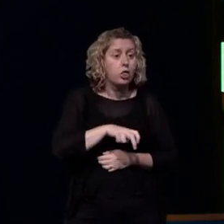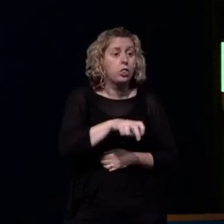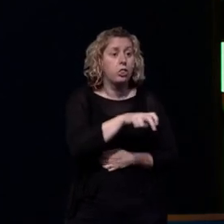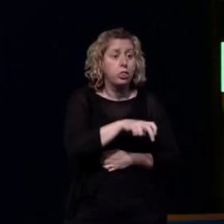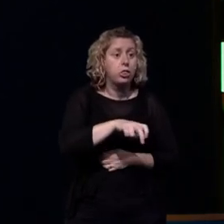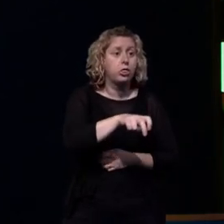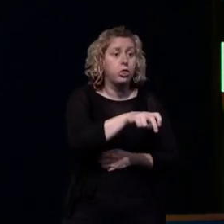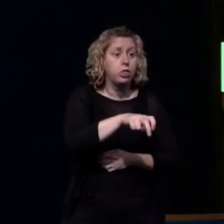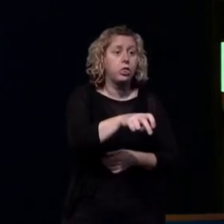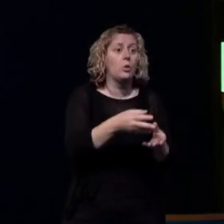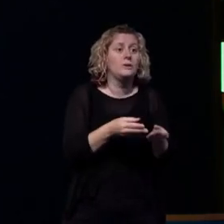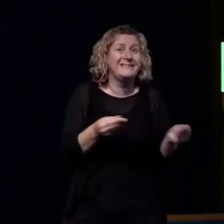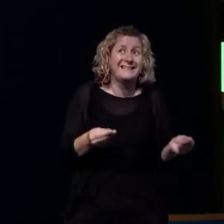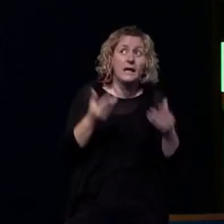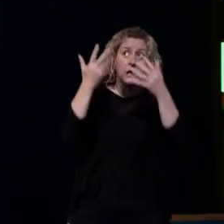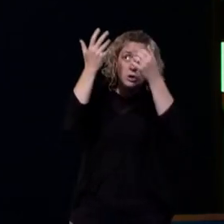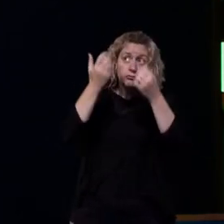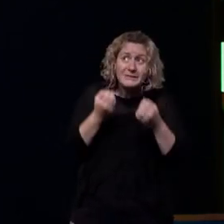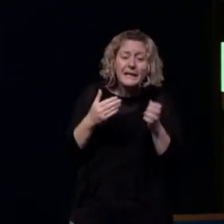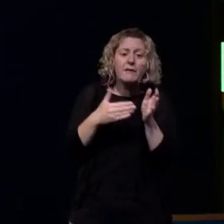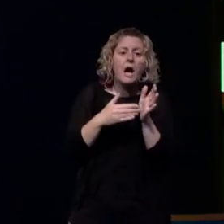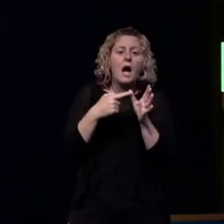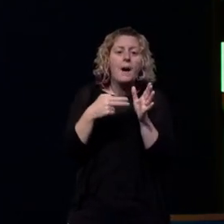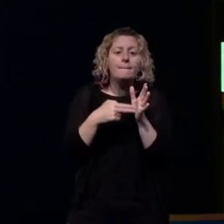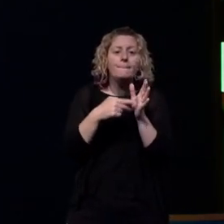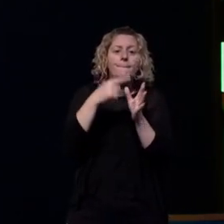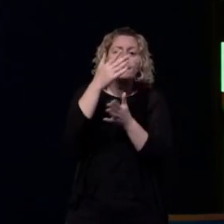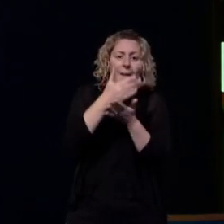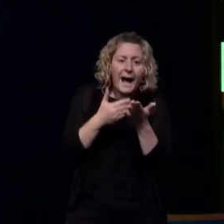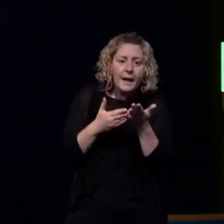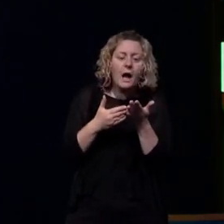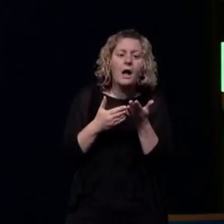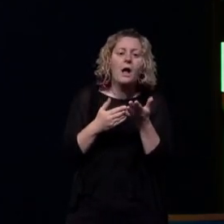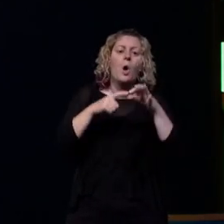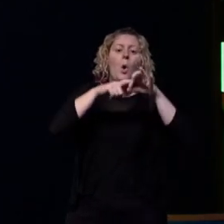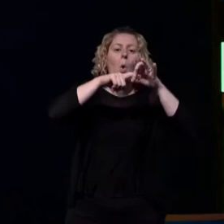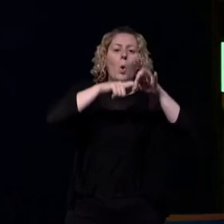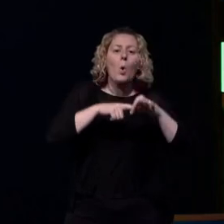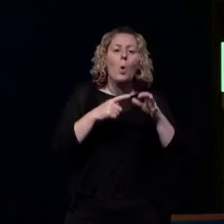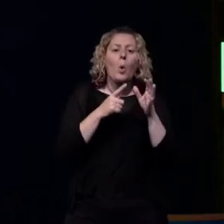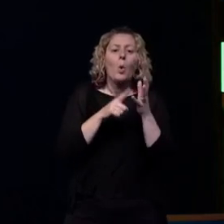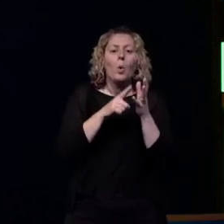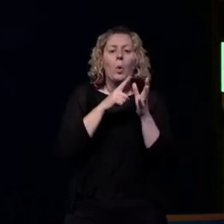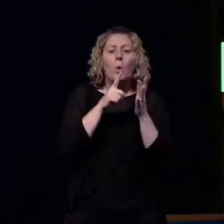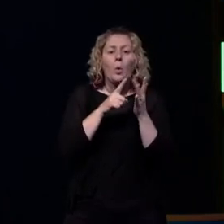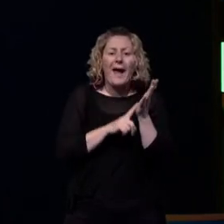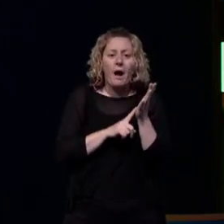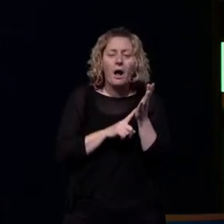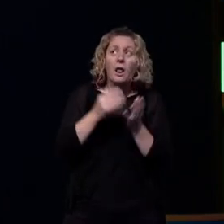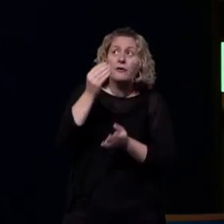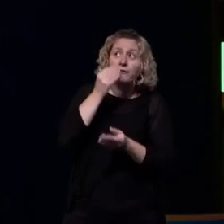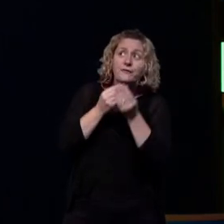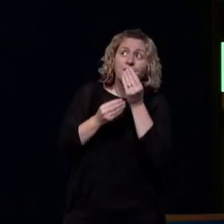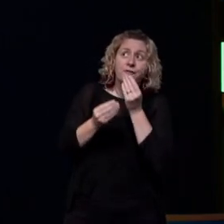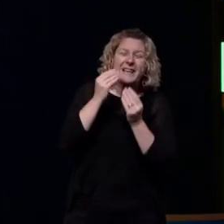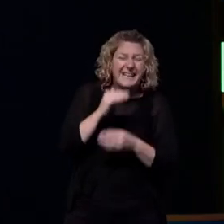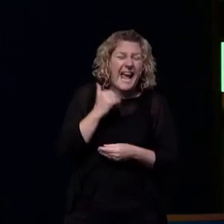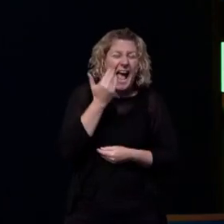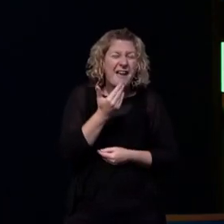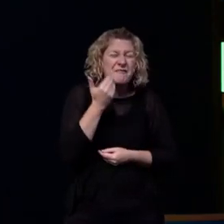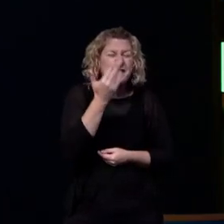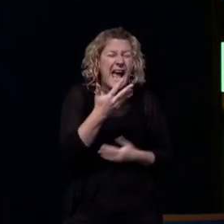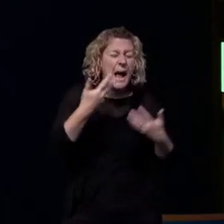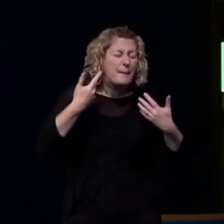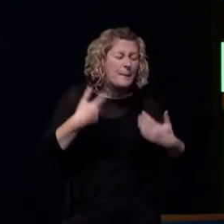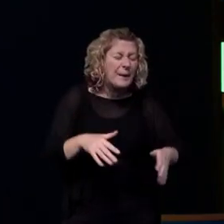there's been manna and quail to feed them every day except for Sundays. He's seen water